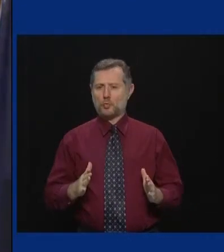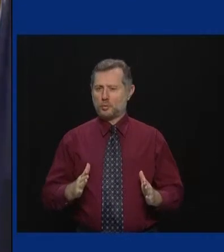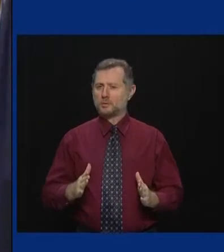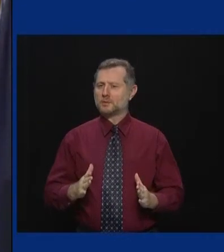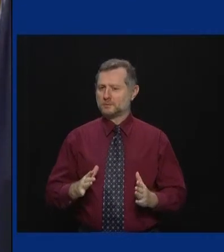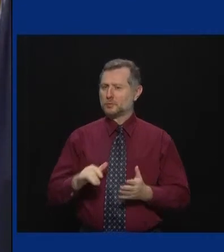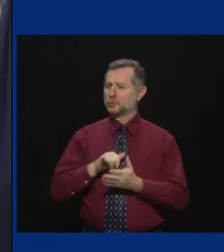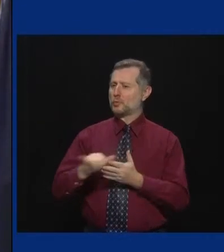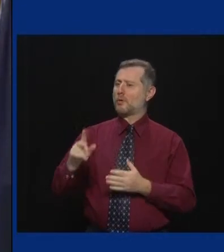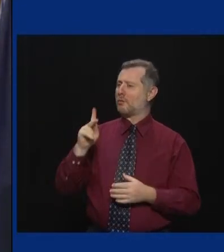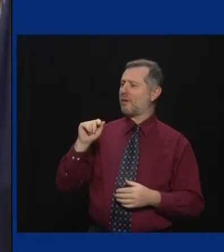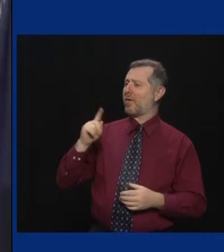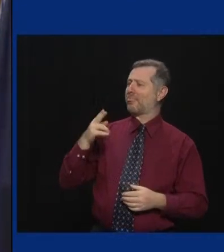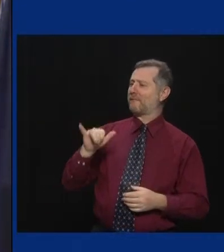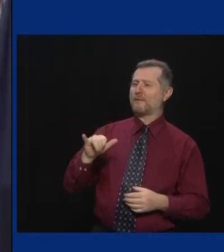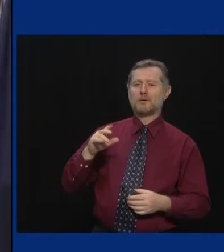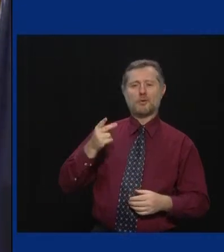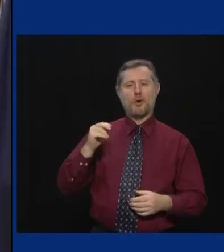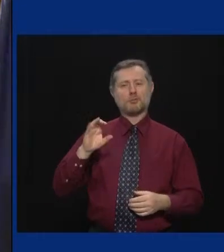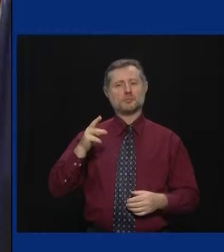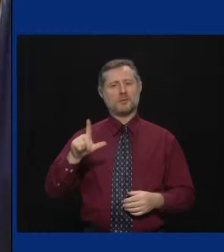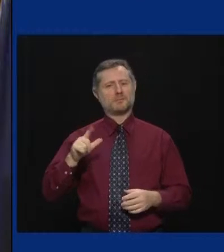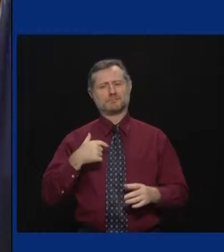power project.